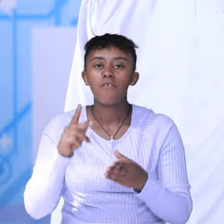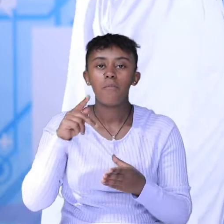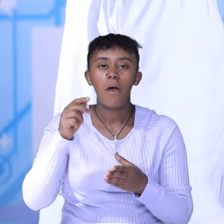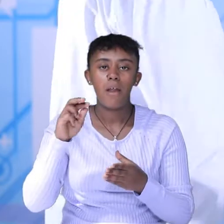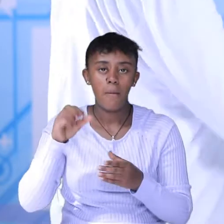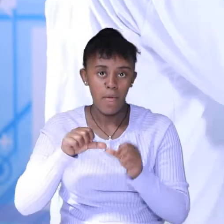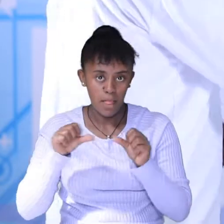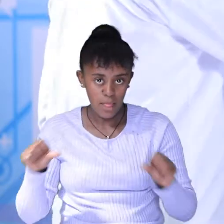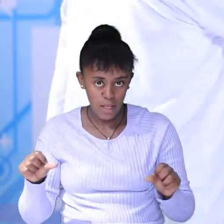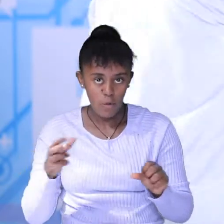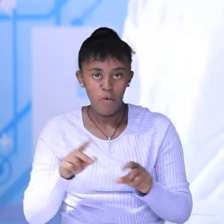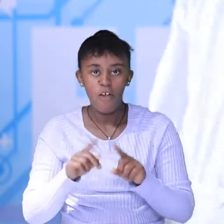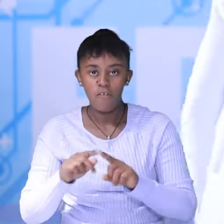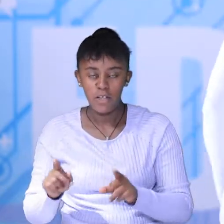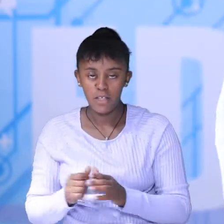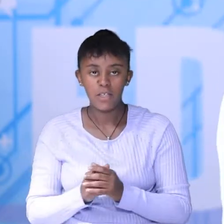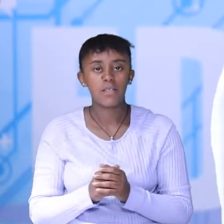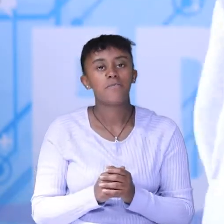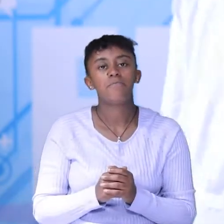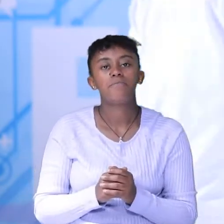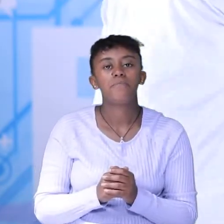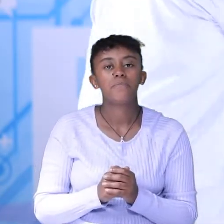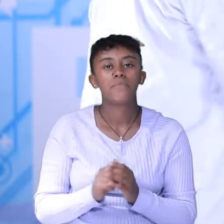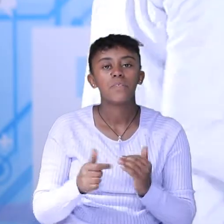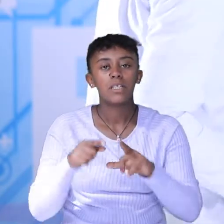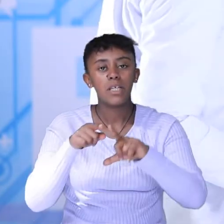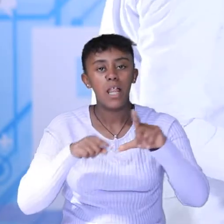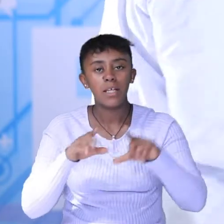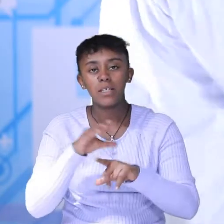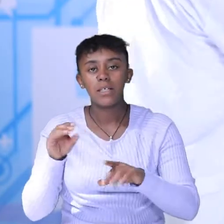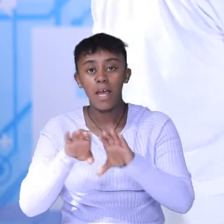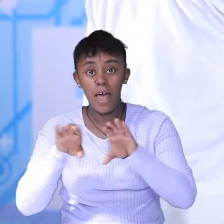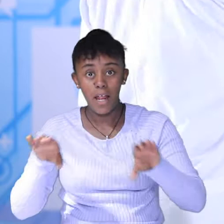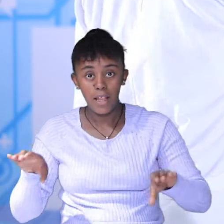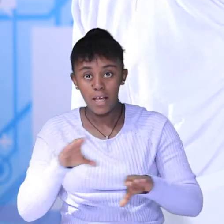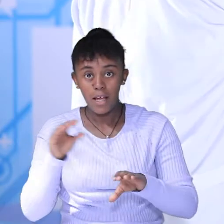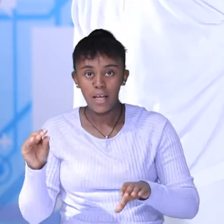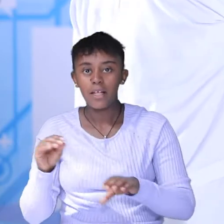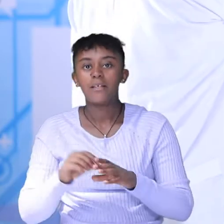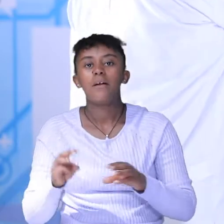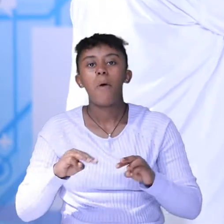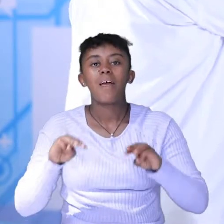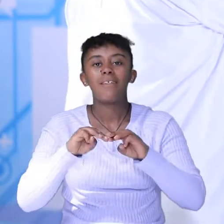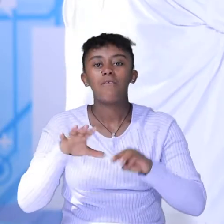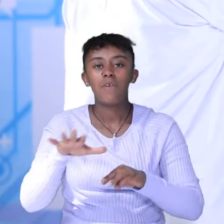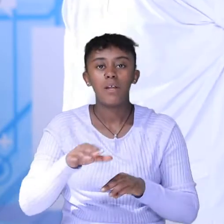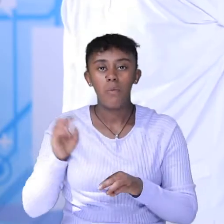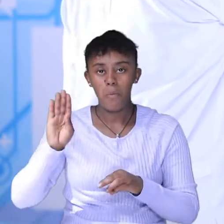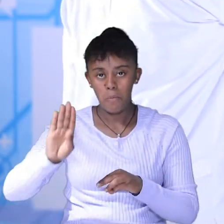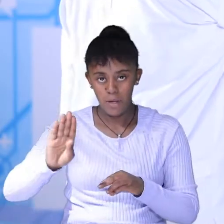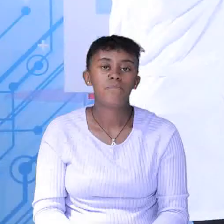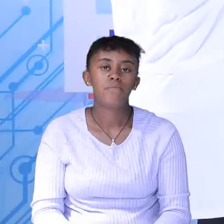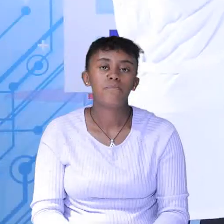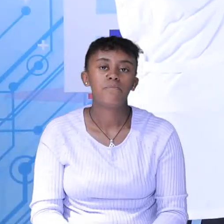or the given variables? Well, the given variables are the length and the current as well as the magnetic field. The length is given to